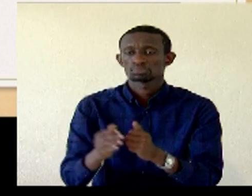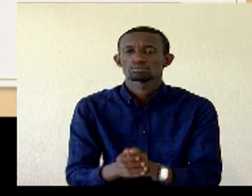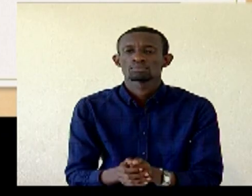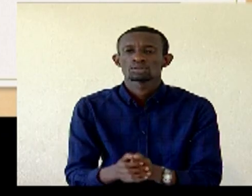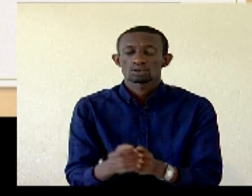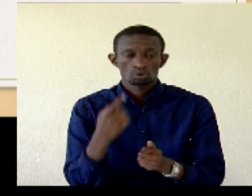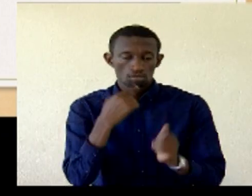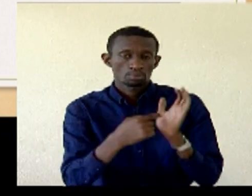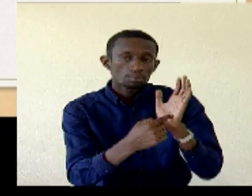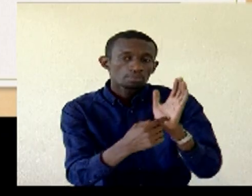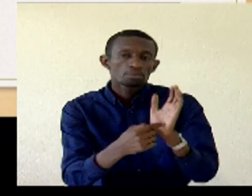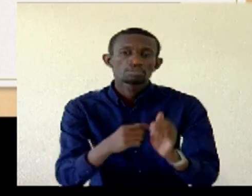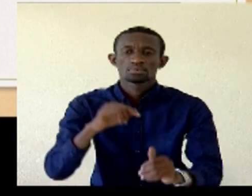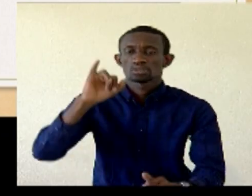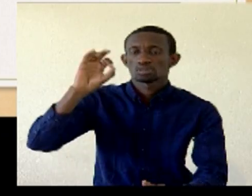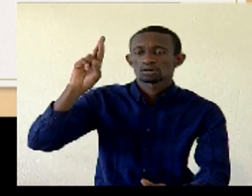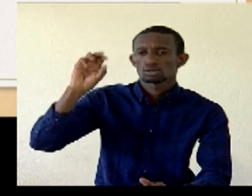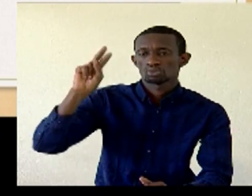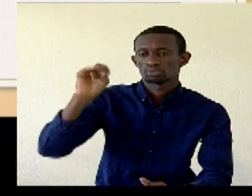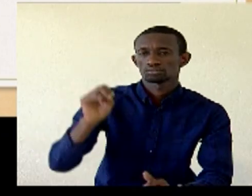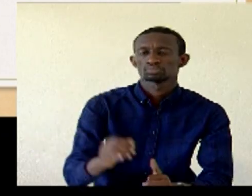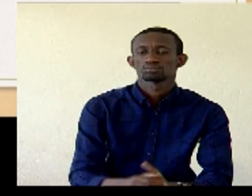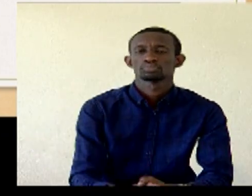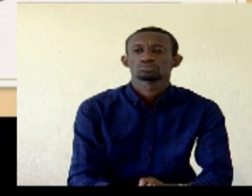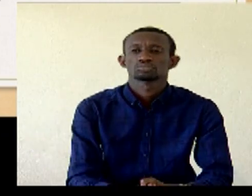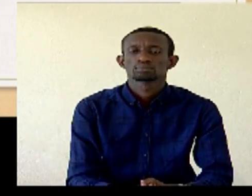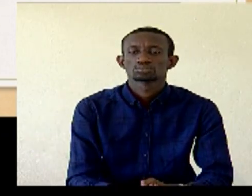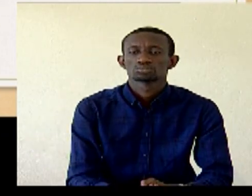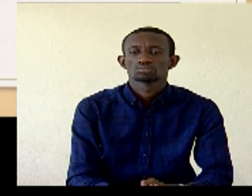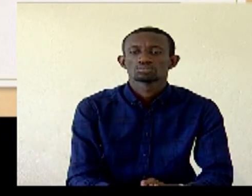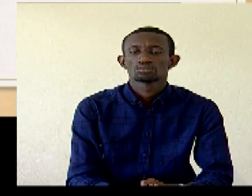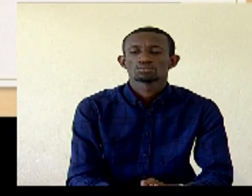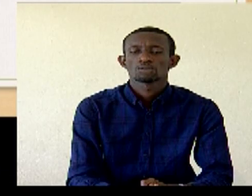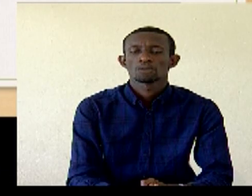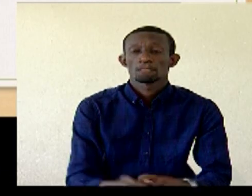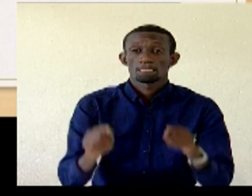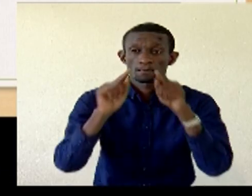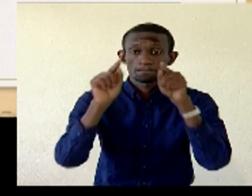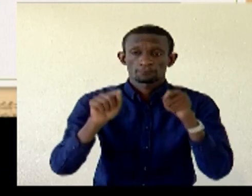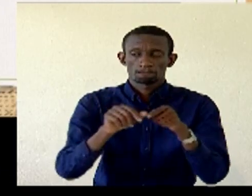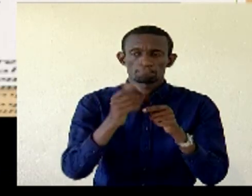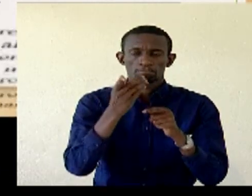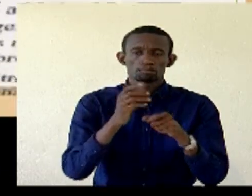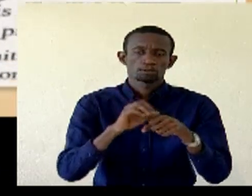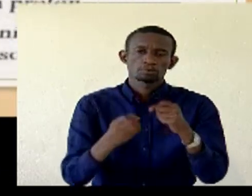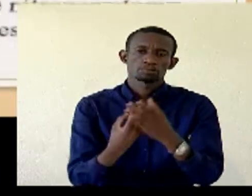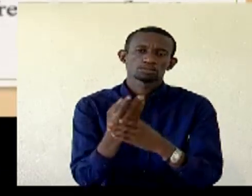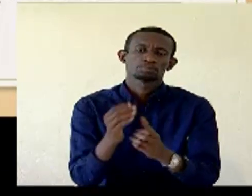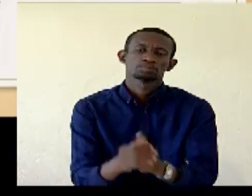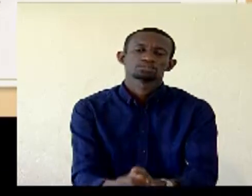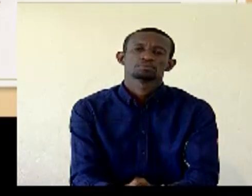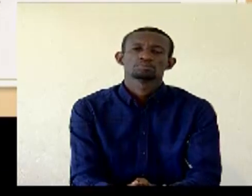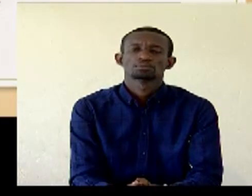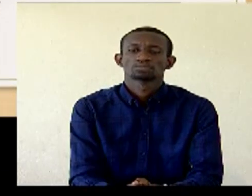of iron 3 chloride as a catalyst. Then that one also produces the